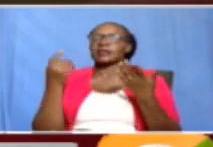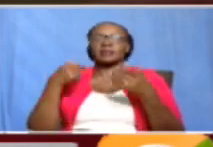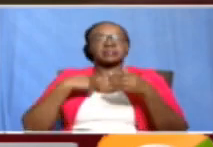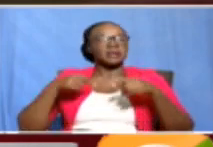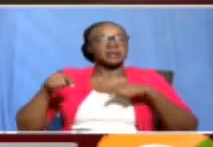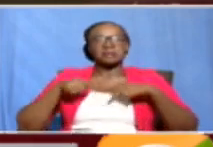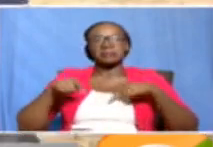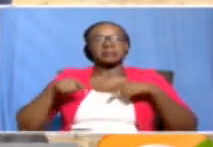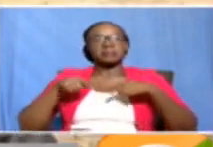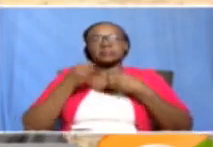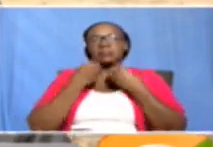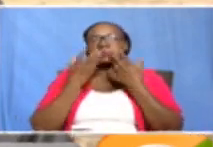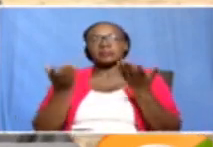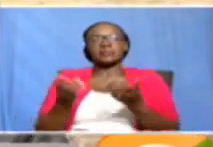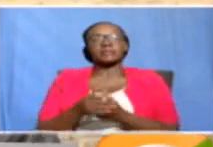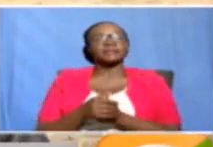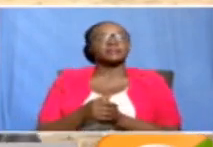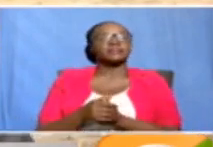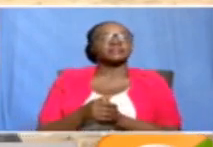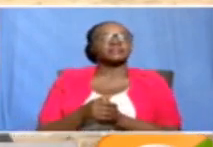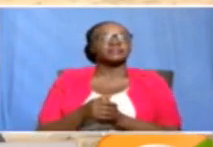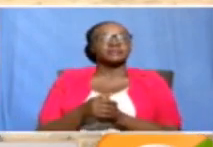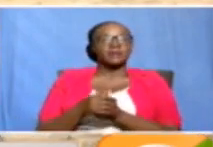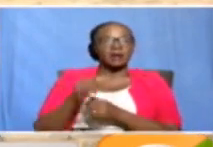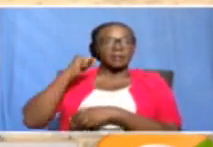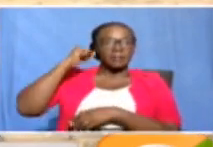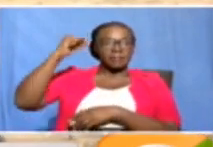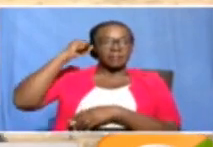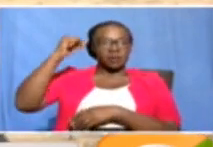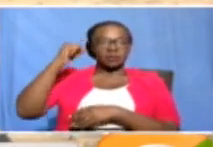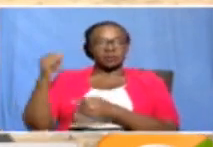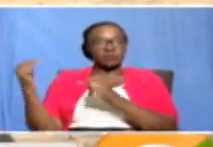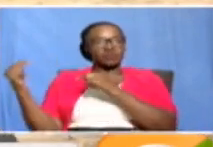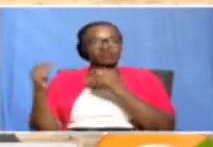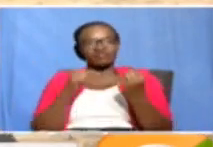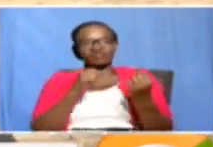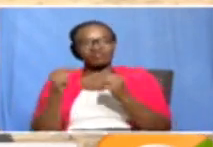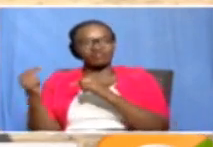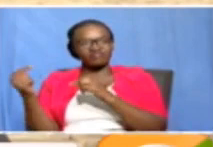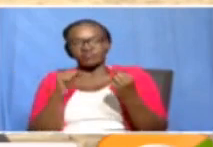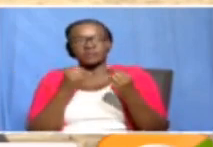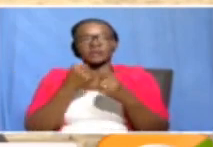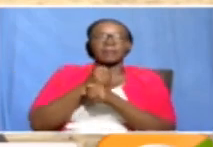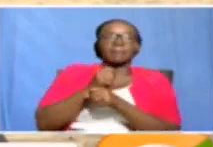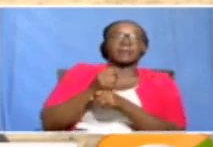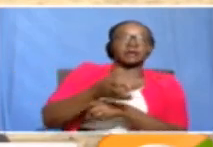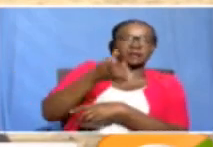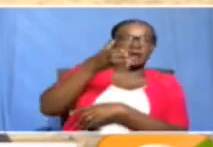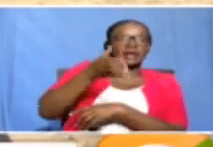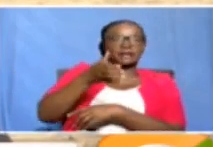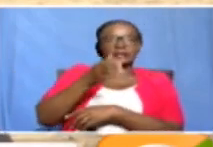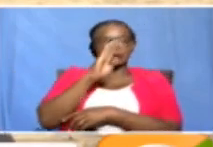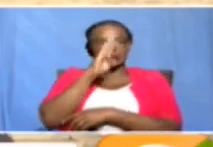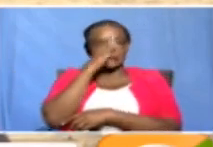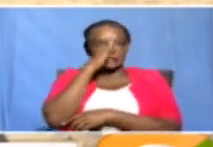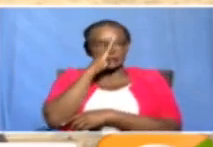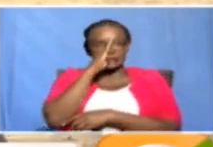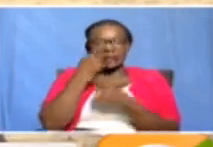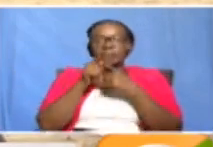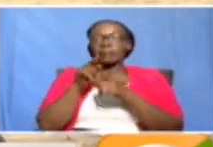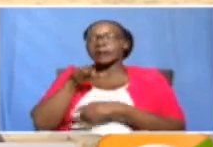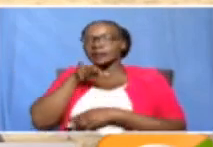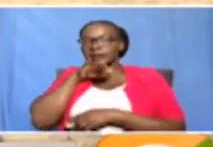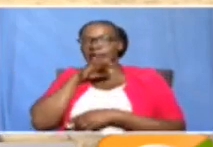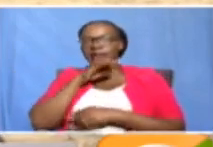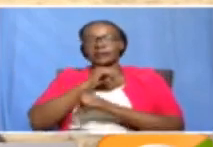Hawawezi bana. The current political exchanges puts the handshake in limbo, but the ODM leader Raila Odinga has defended the handshake with President